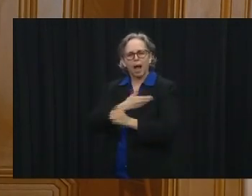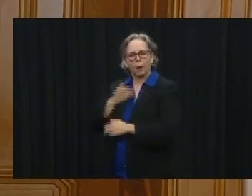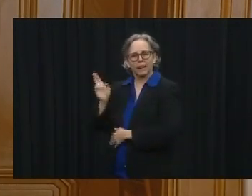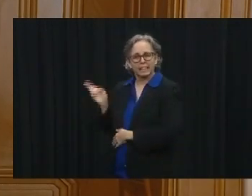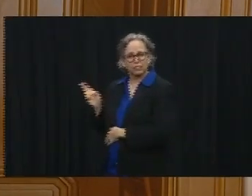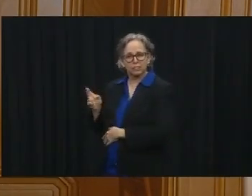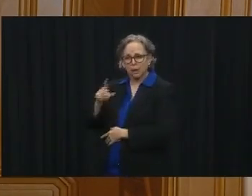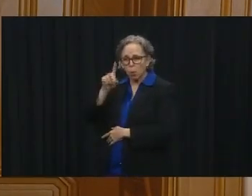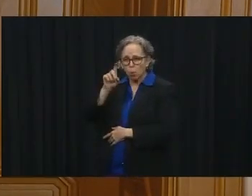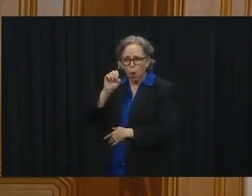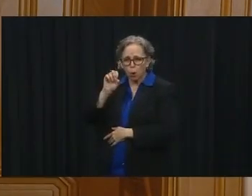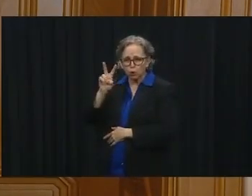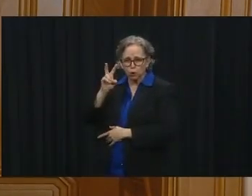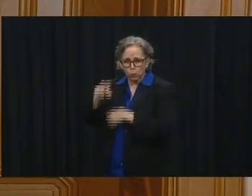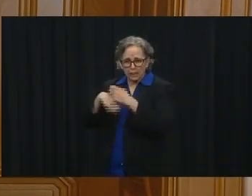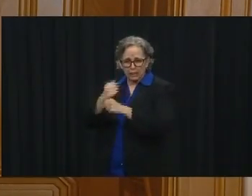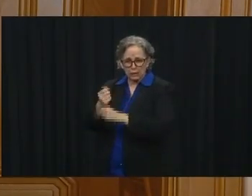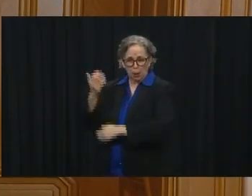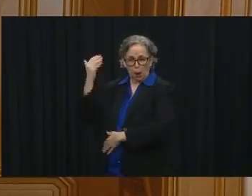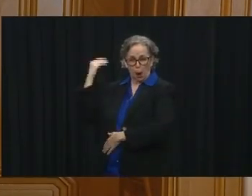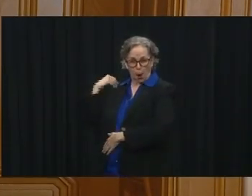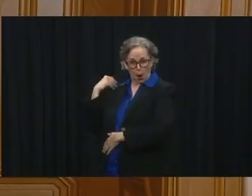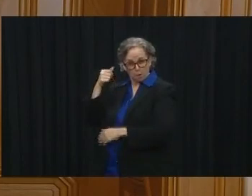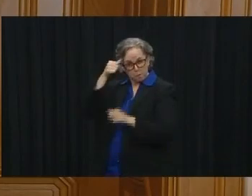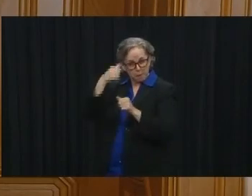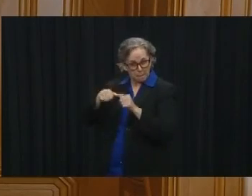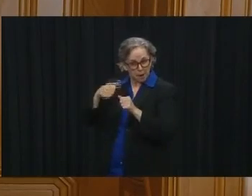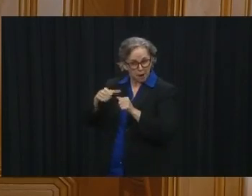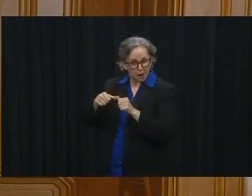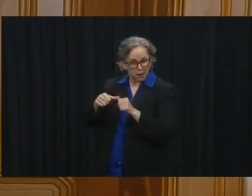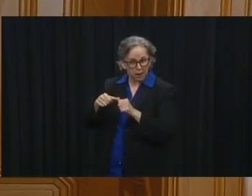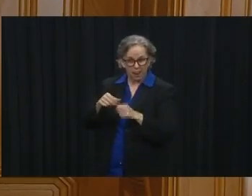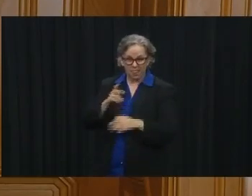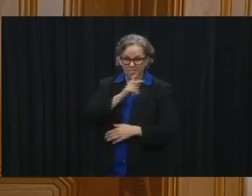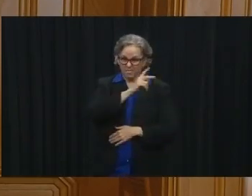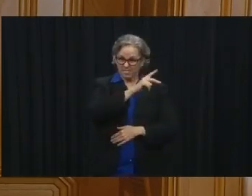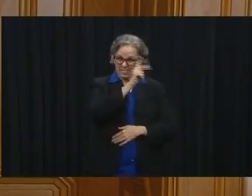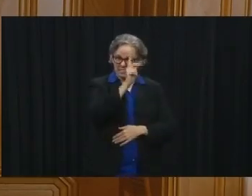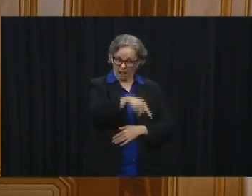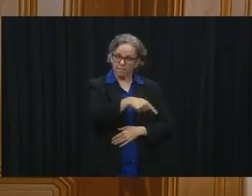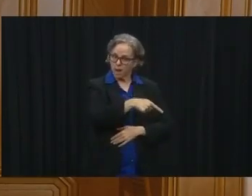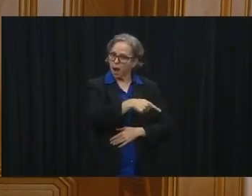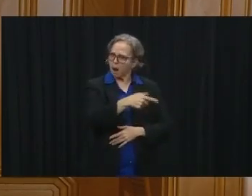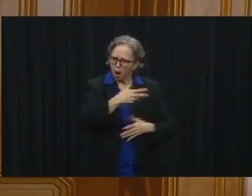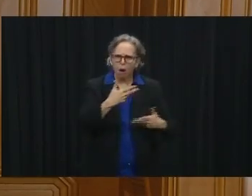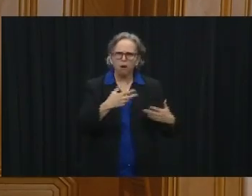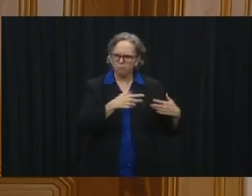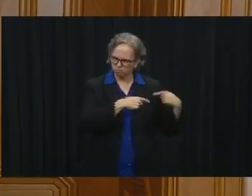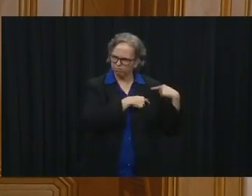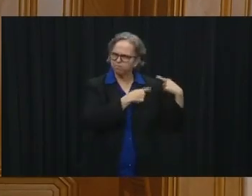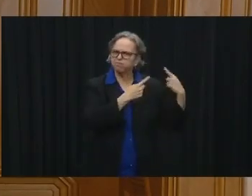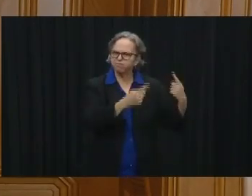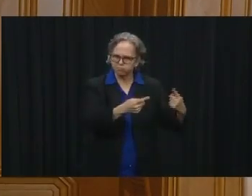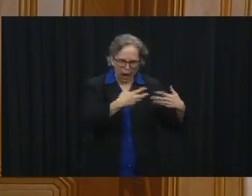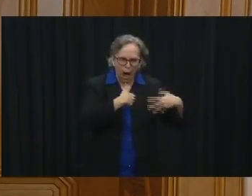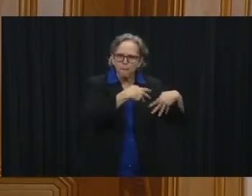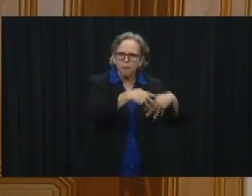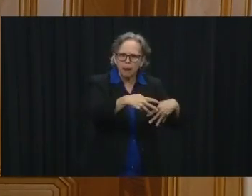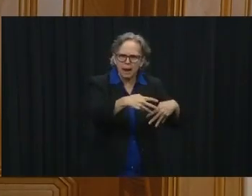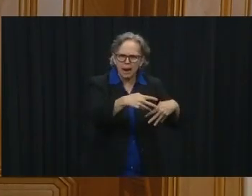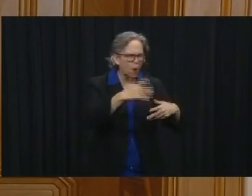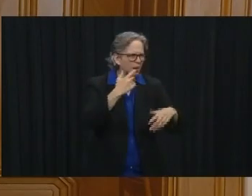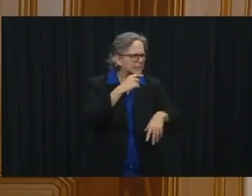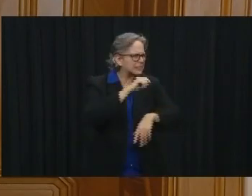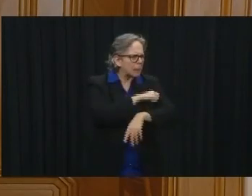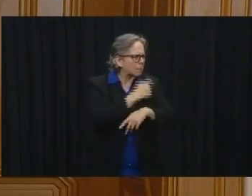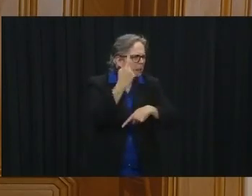this was one of the things that unfortunately Philadelphia did. They had the parade, and as I recall, I think it was the St. Patrick's Day parade, but they had the